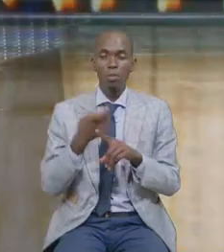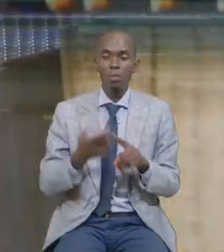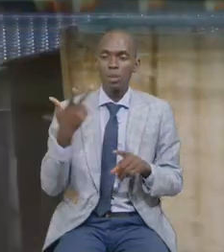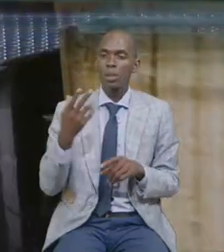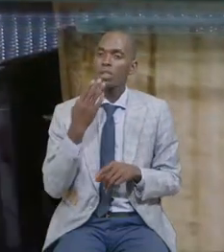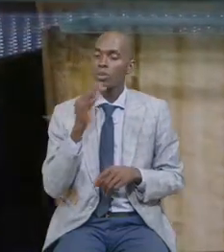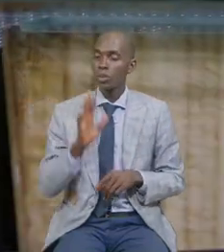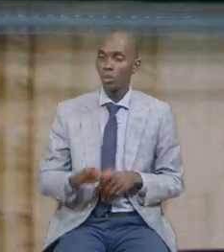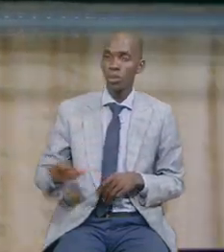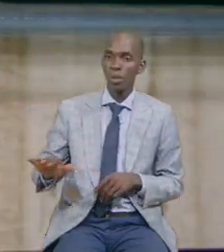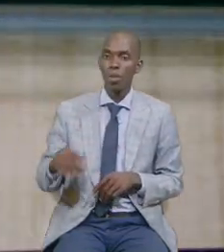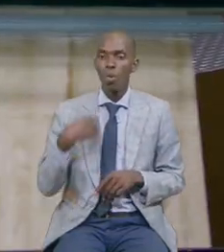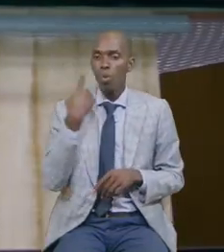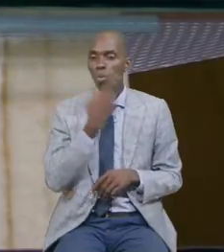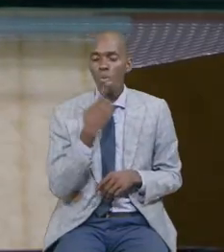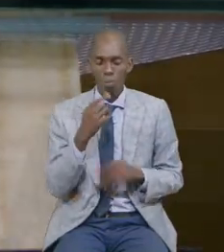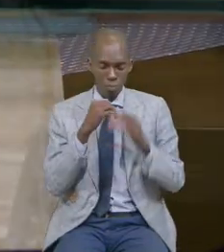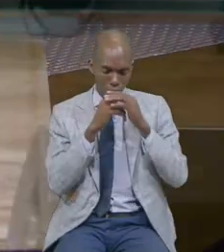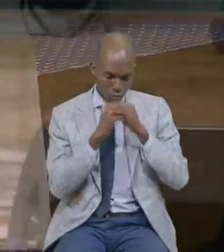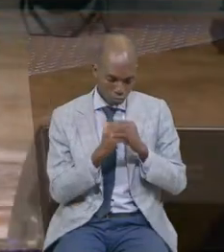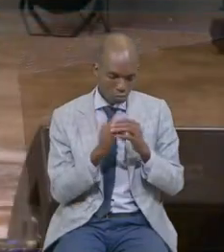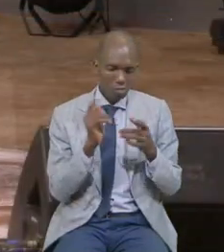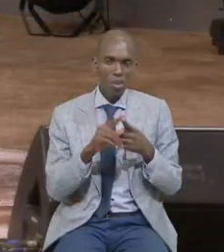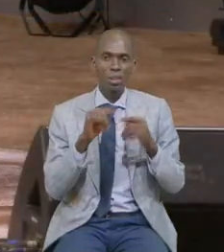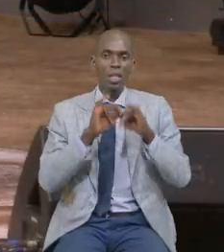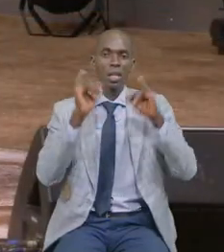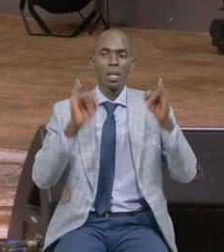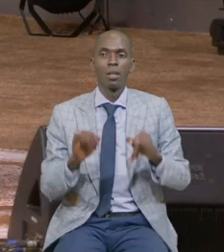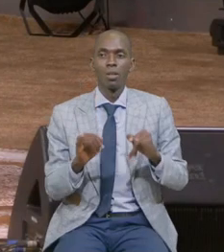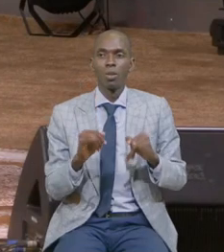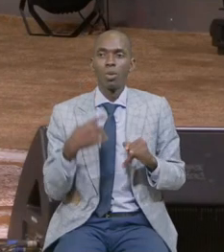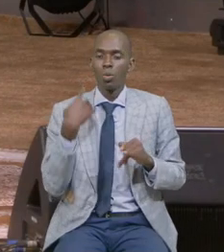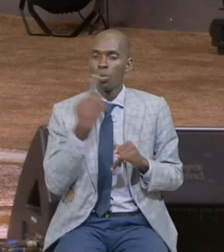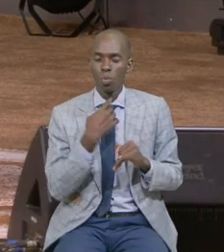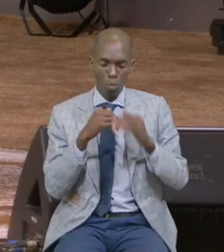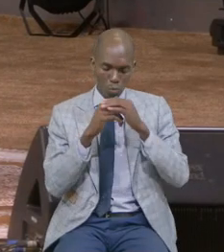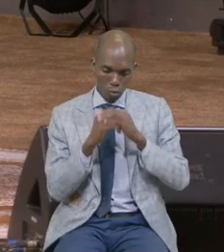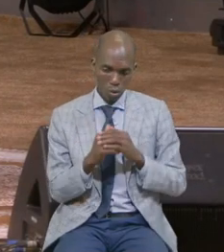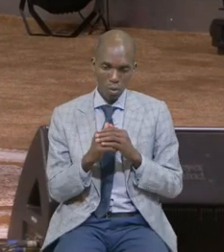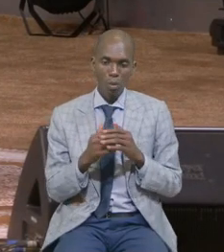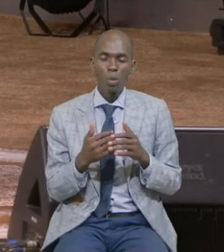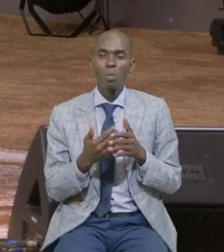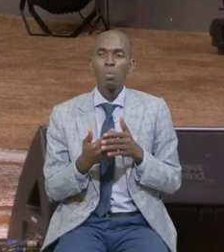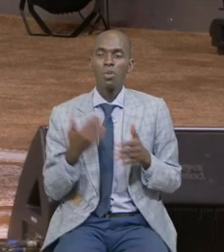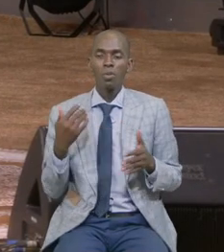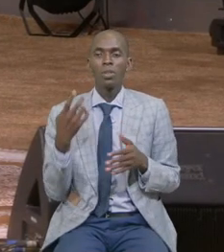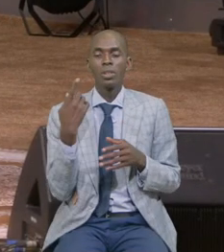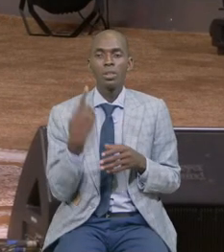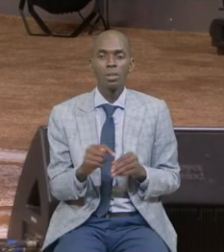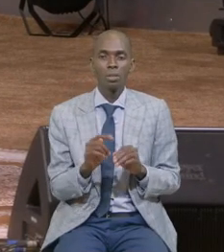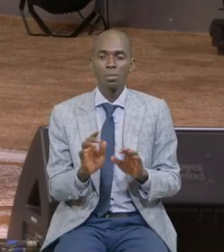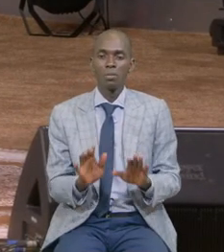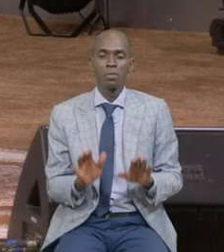Abednego who bows to the Idol who preached before they fear son